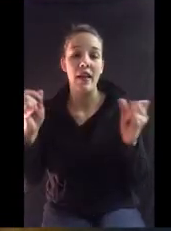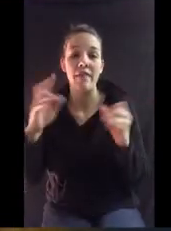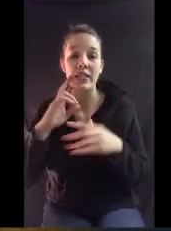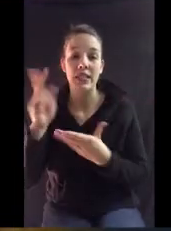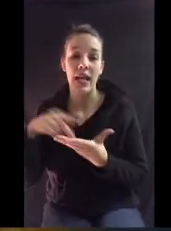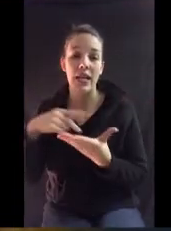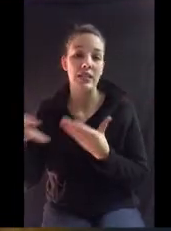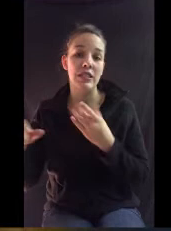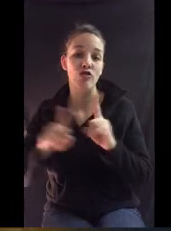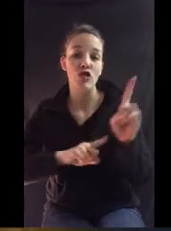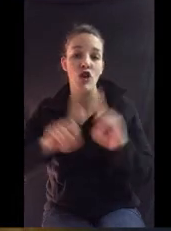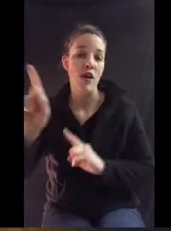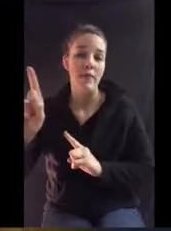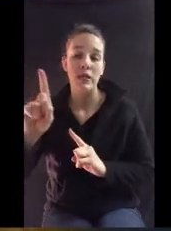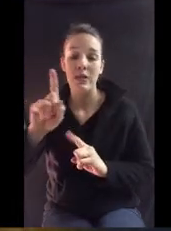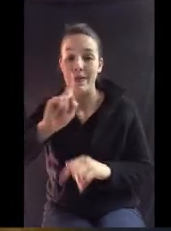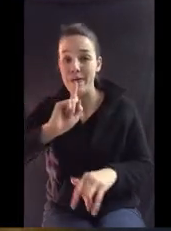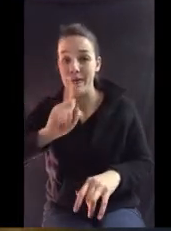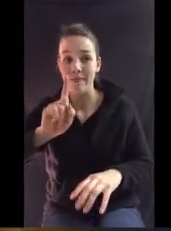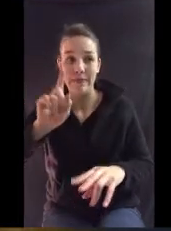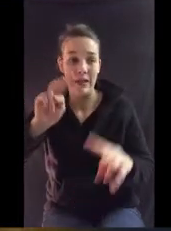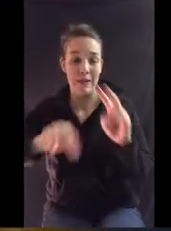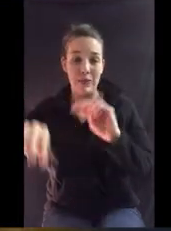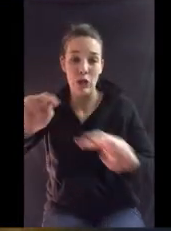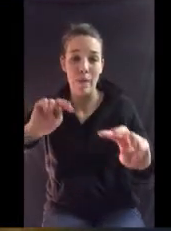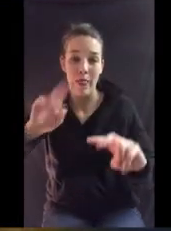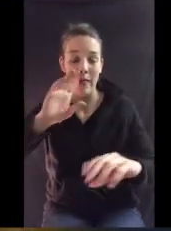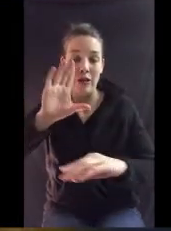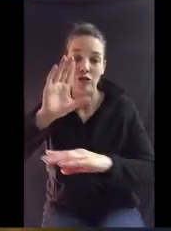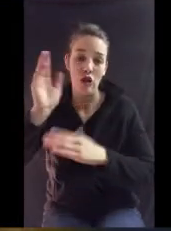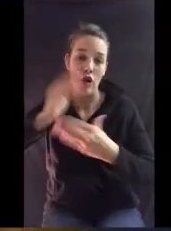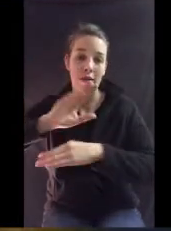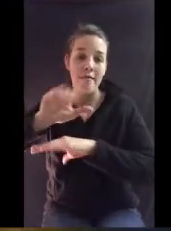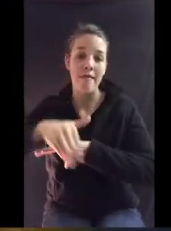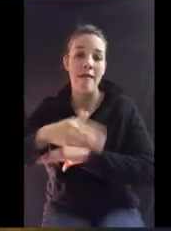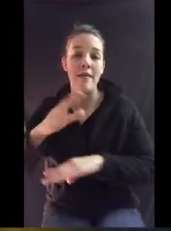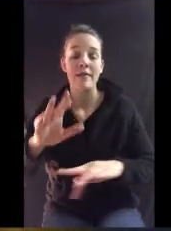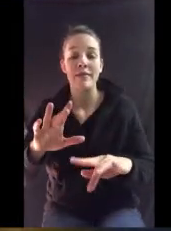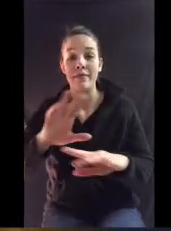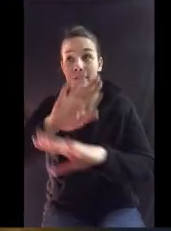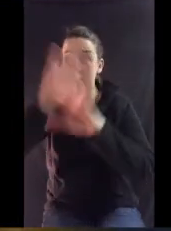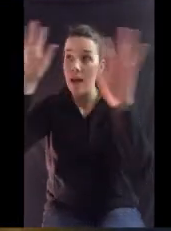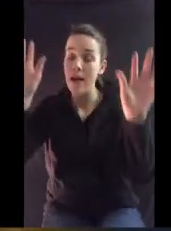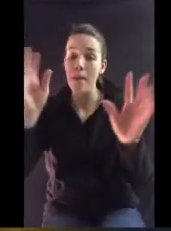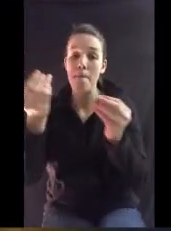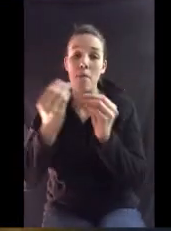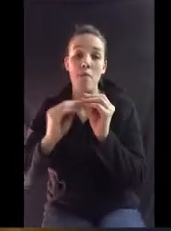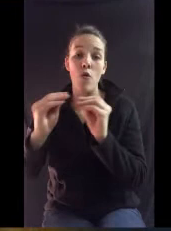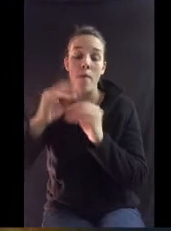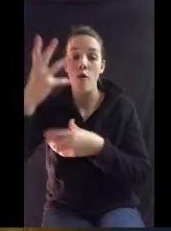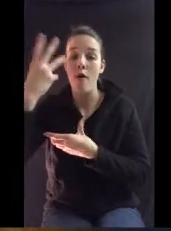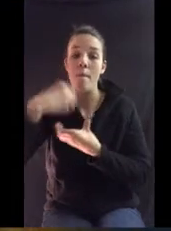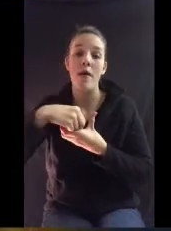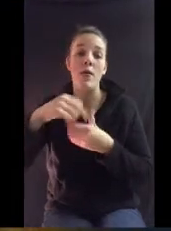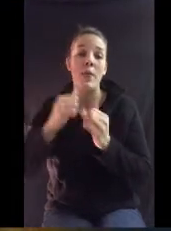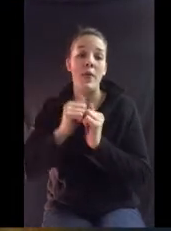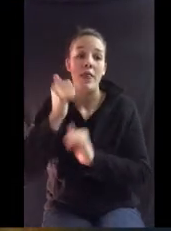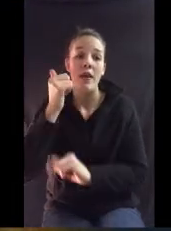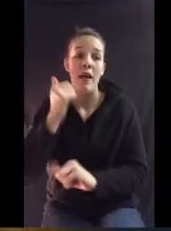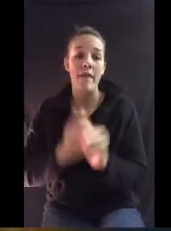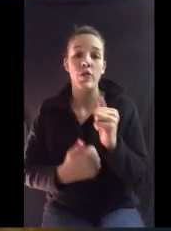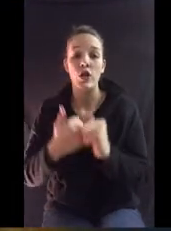Beginning with the light of a dancing star, just barely observable in the dark night sky, the song becomes more and